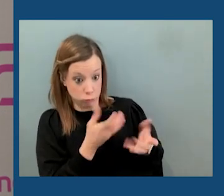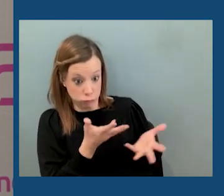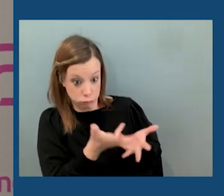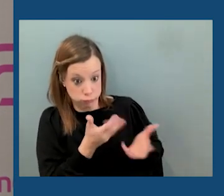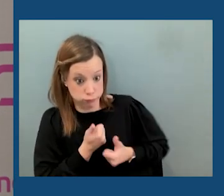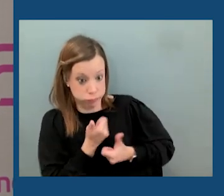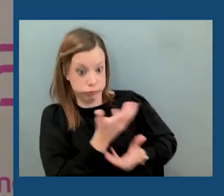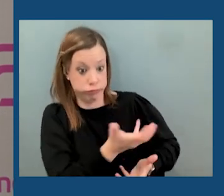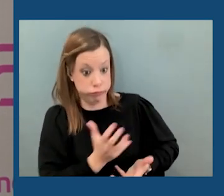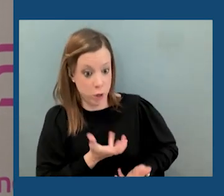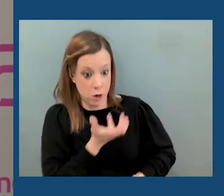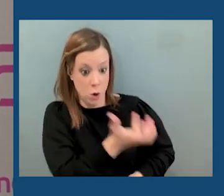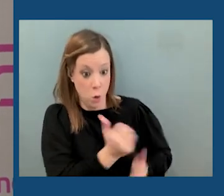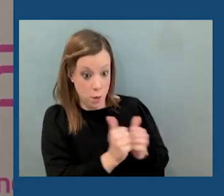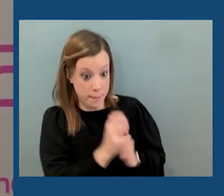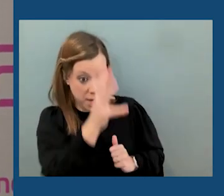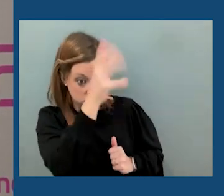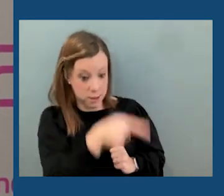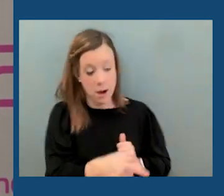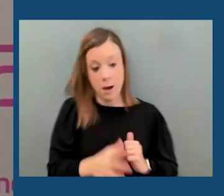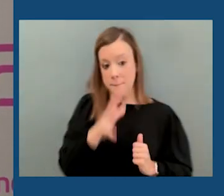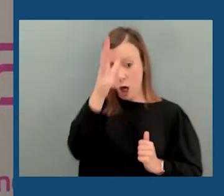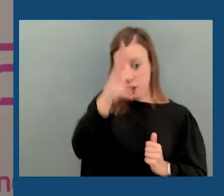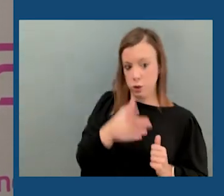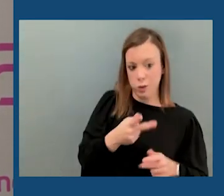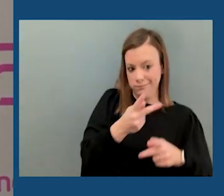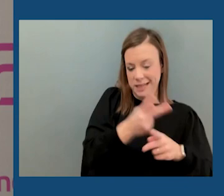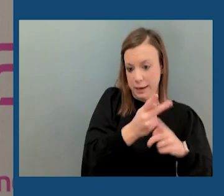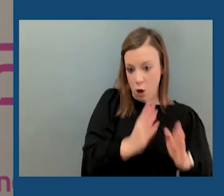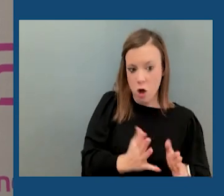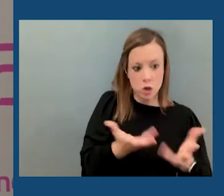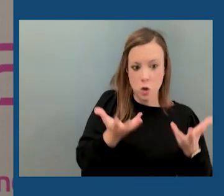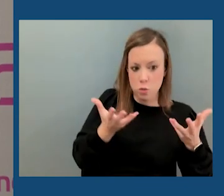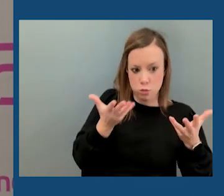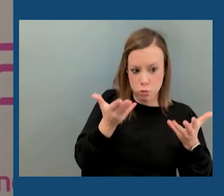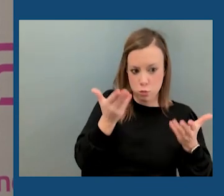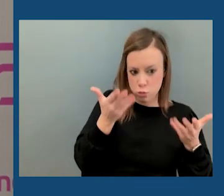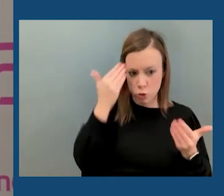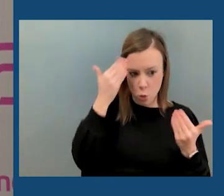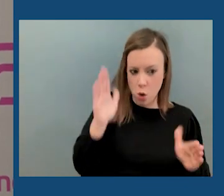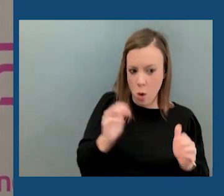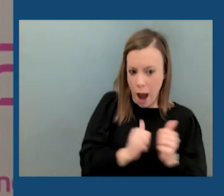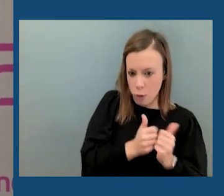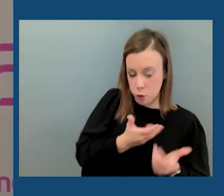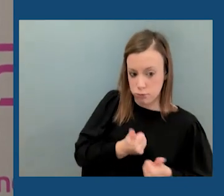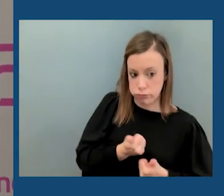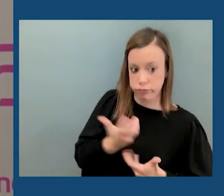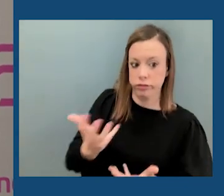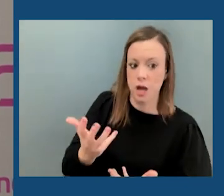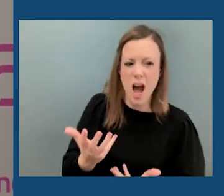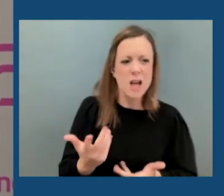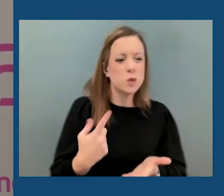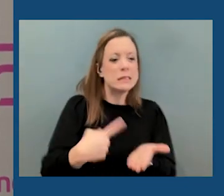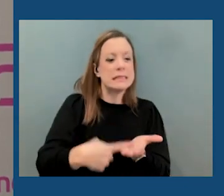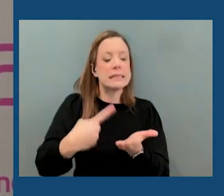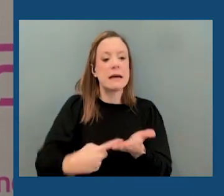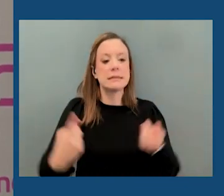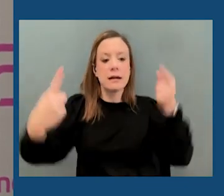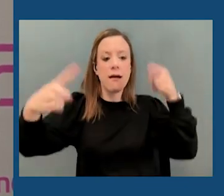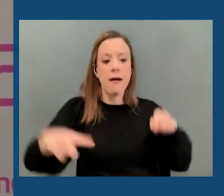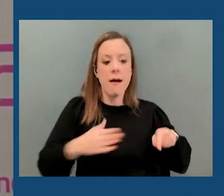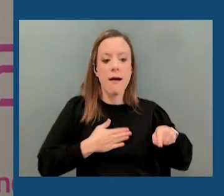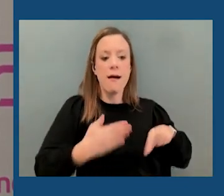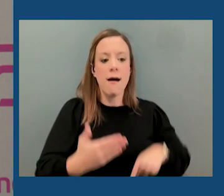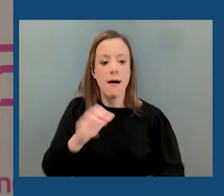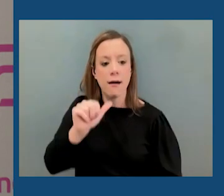local shelter where we were discussing how to talk about consent with their young people. As I very excitedly explained the Fry's model